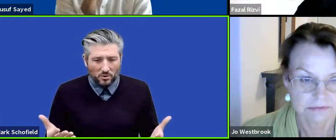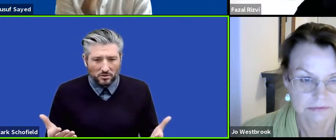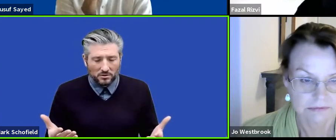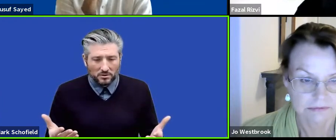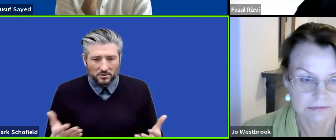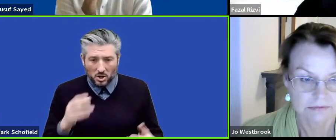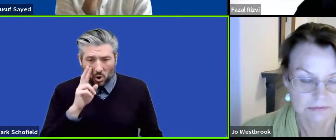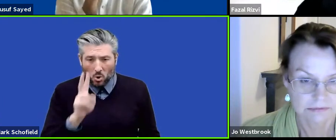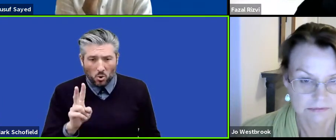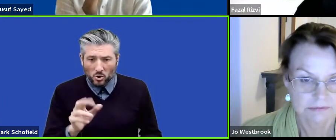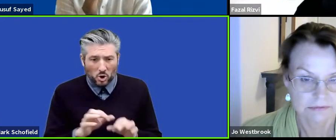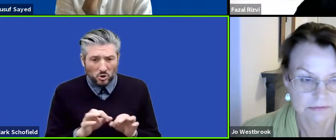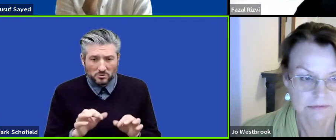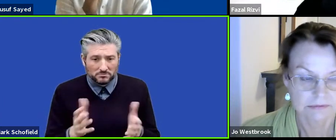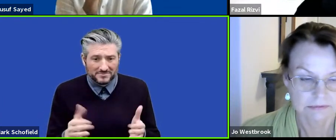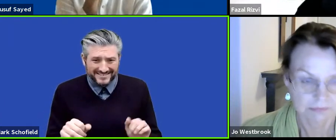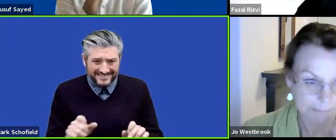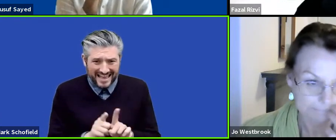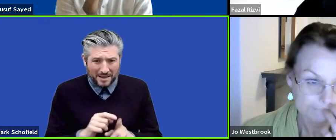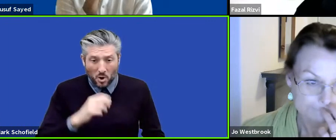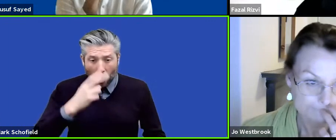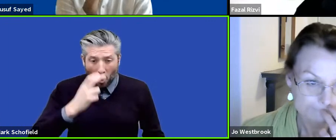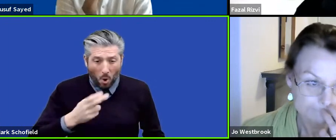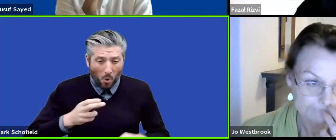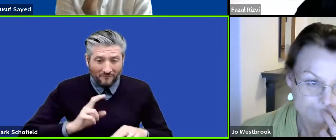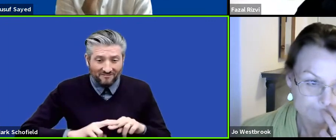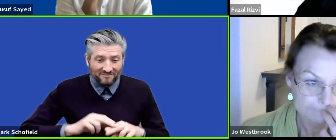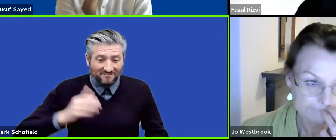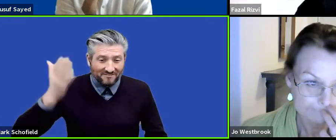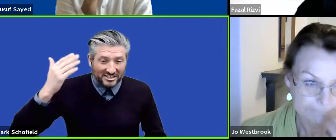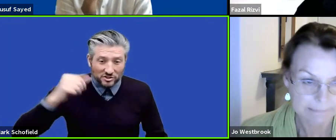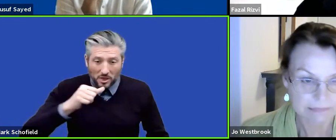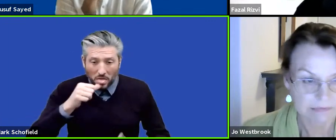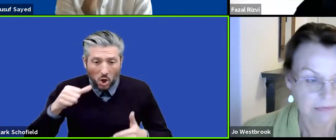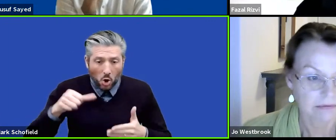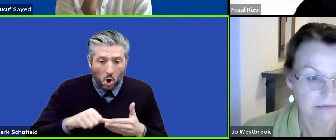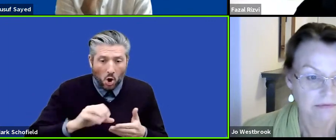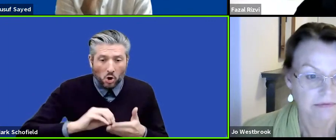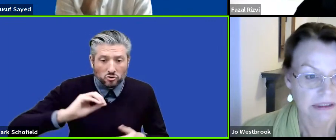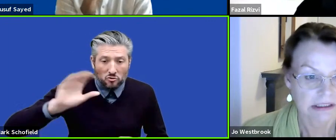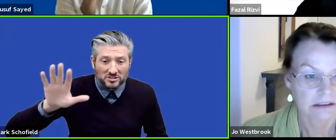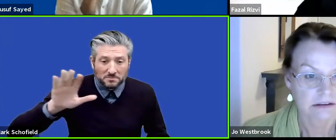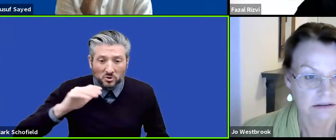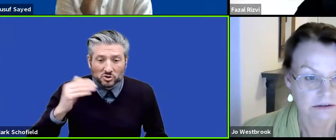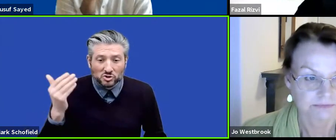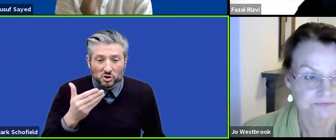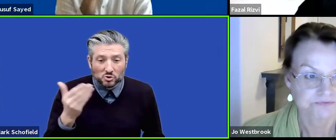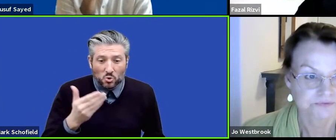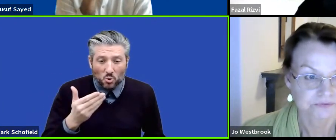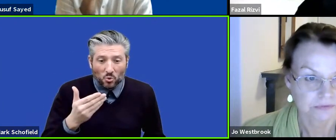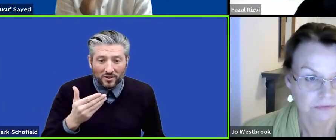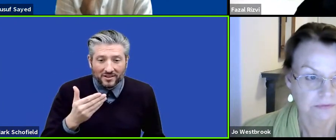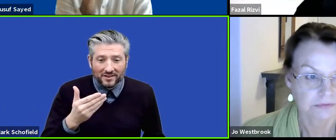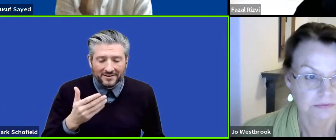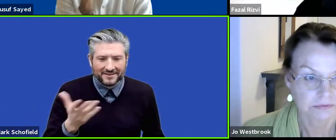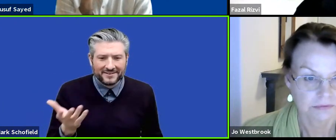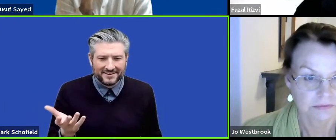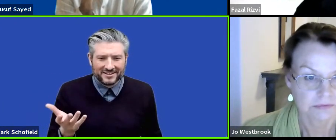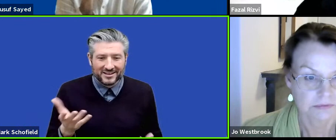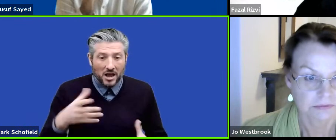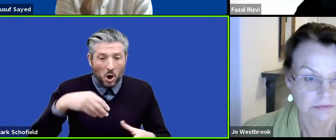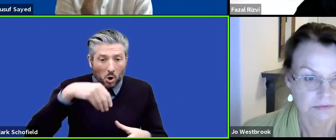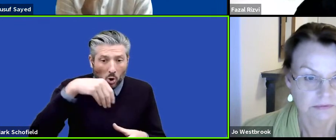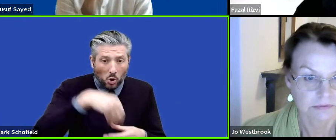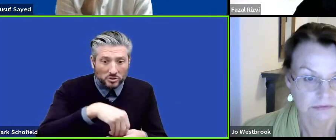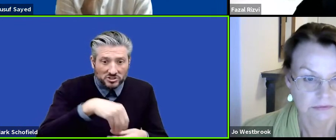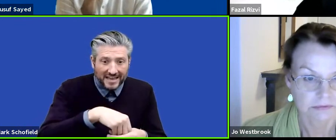correspondence school or old distance education, where content has been the thing that they have has